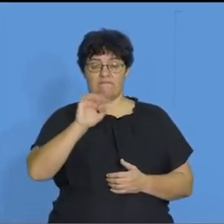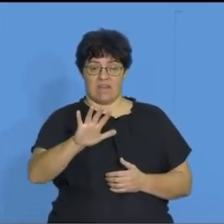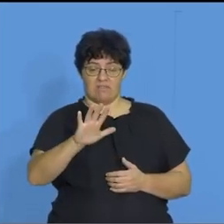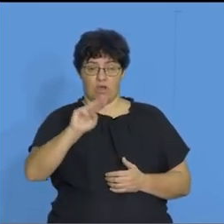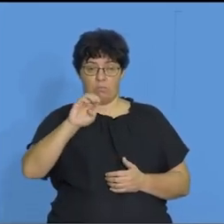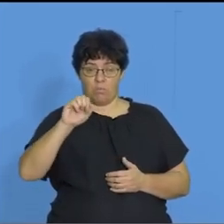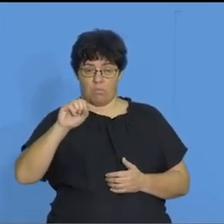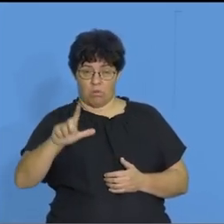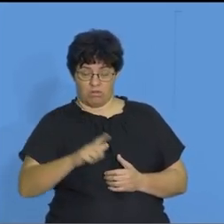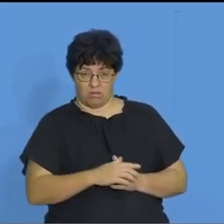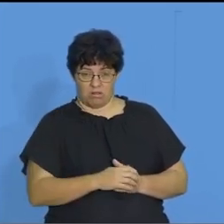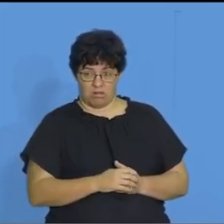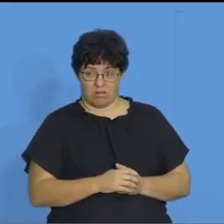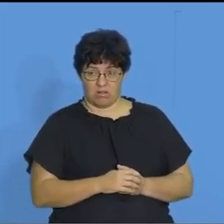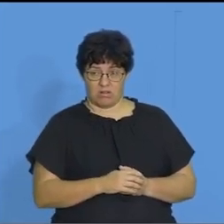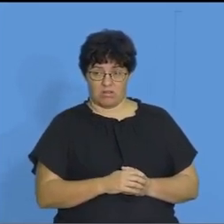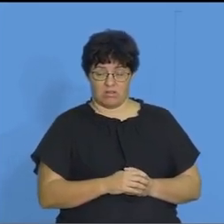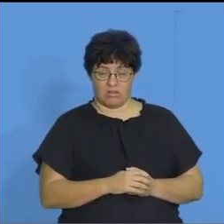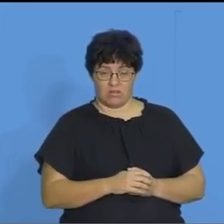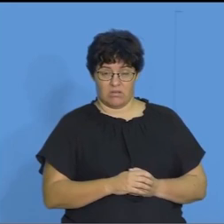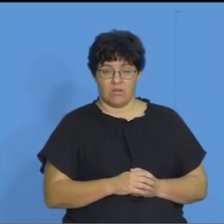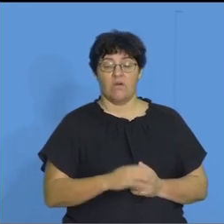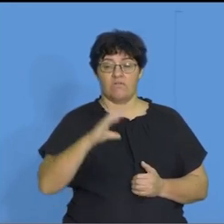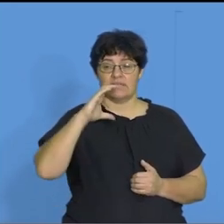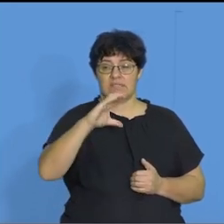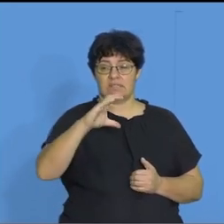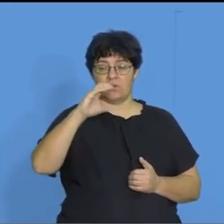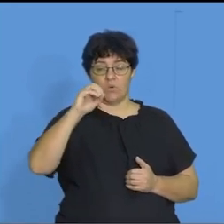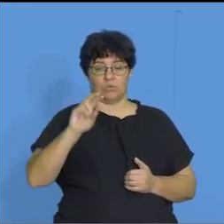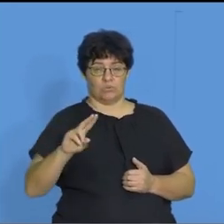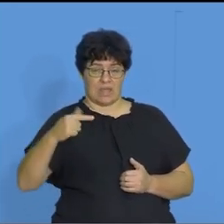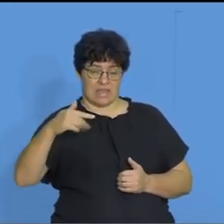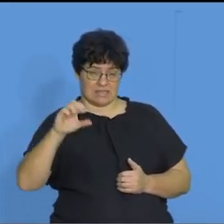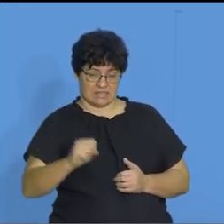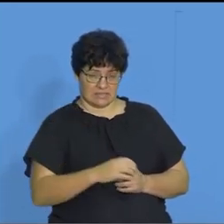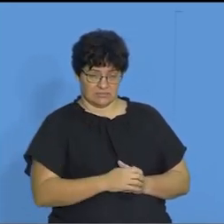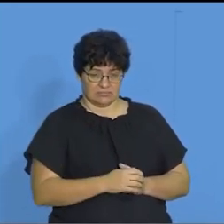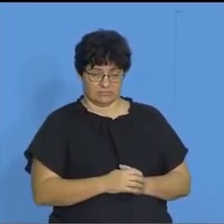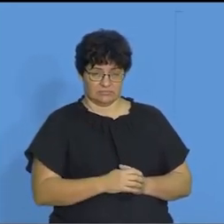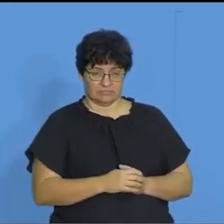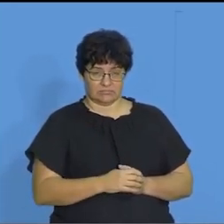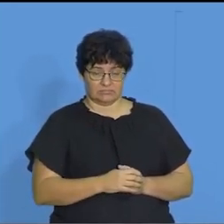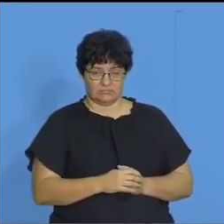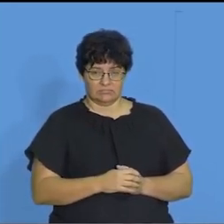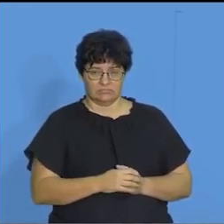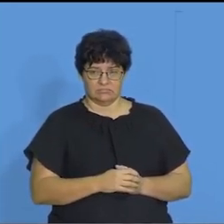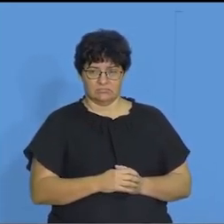0.5 mole, okay, of carbon dioxide gas, right? So we're asking